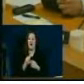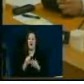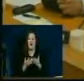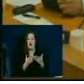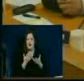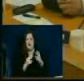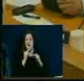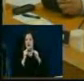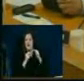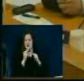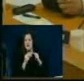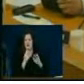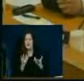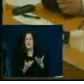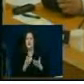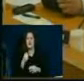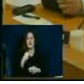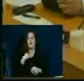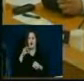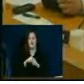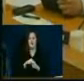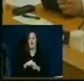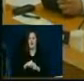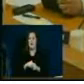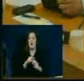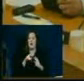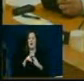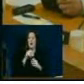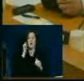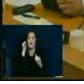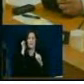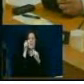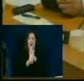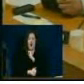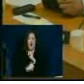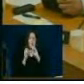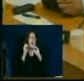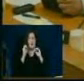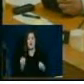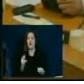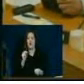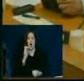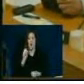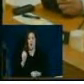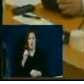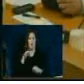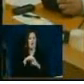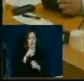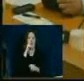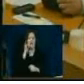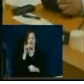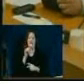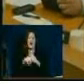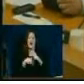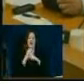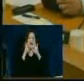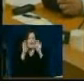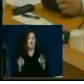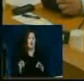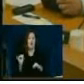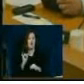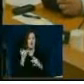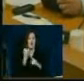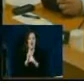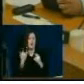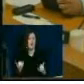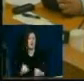here. And so my vote would be either a pass vote or a no vote, because it is in that kind of form as it is